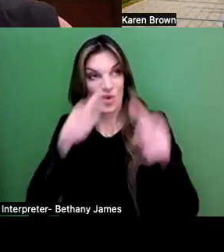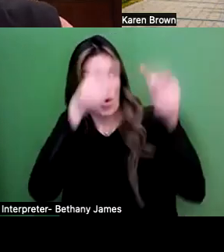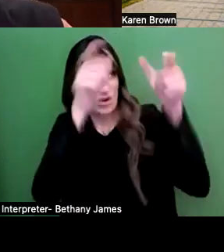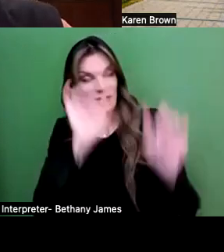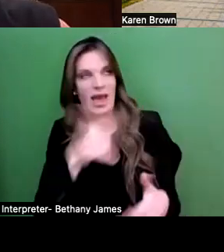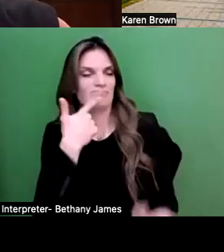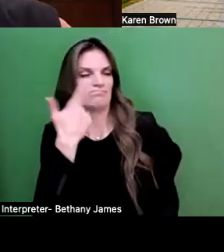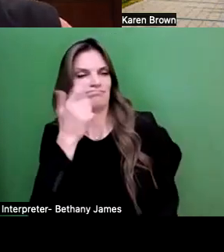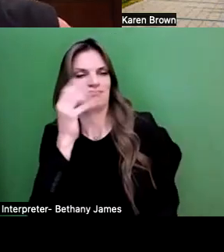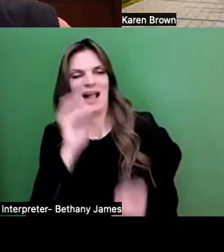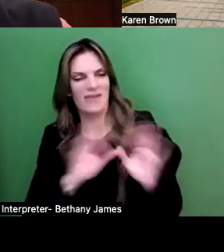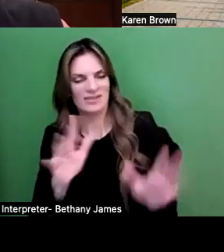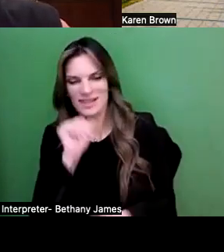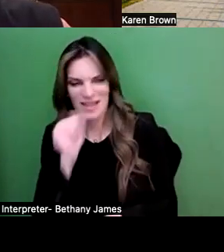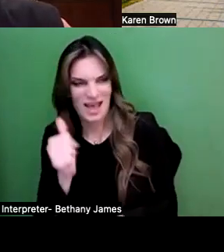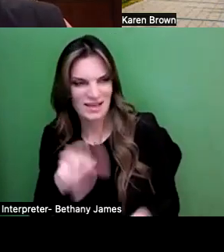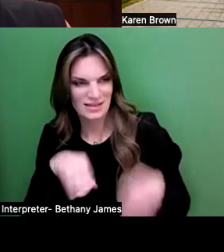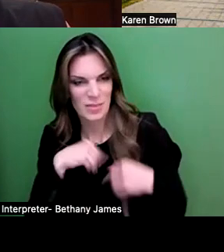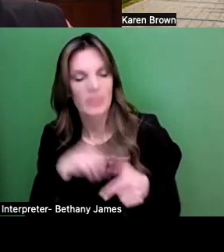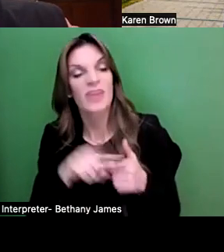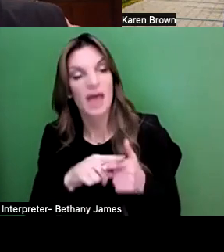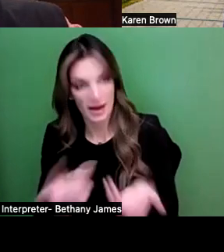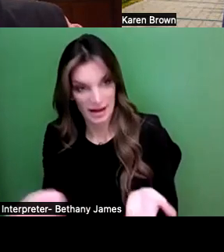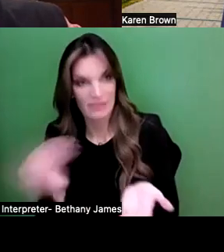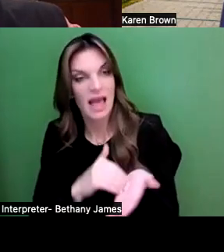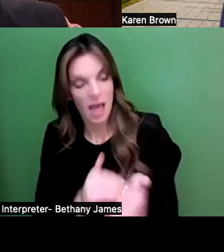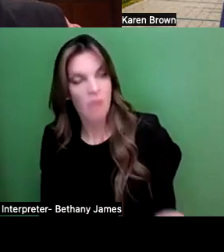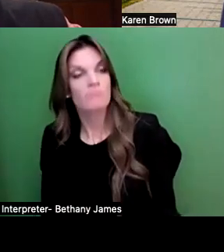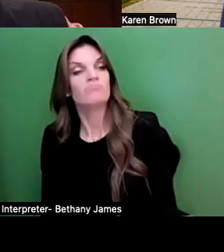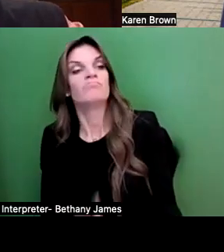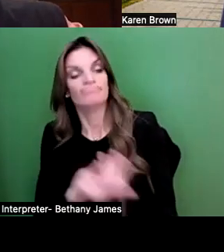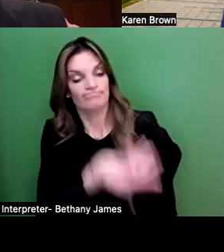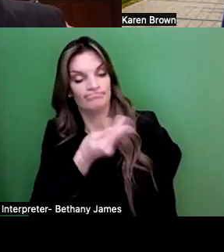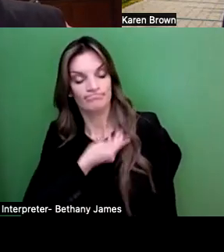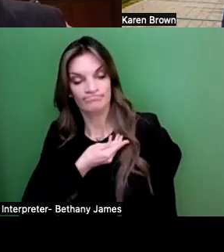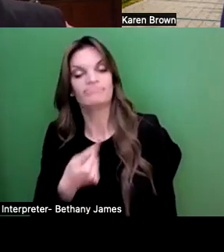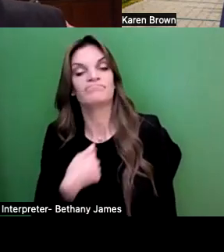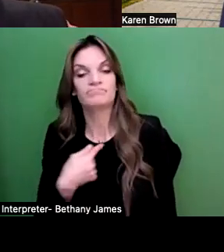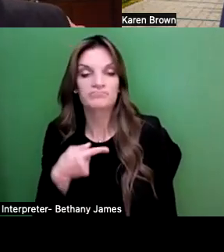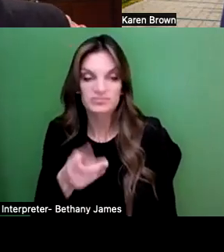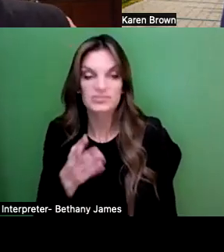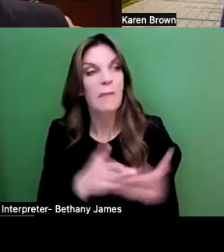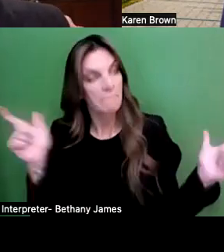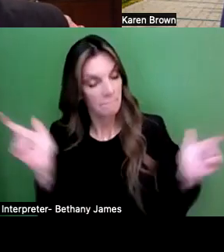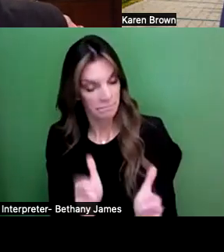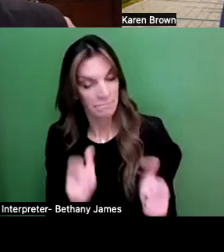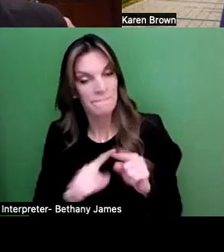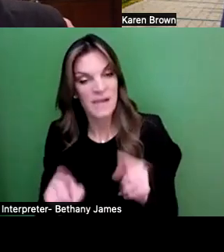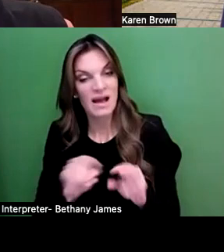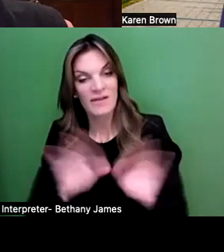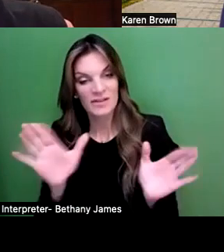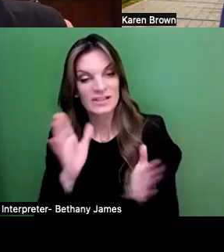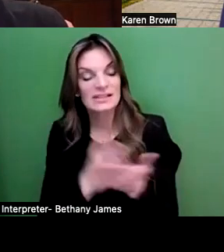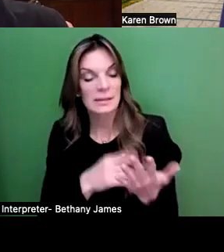with something that was quite scaled down, but there was some very aggressive no